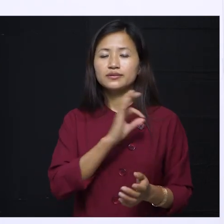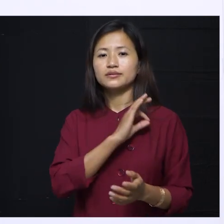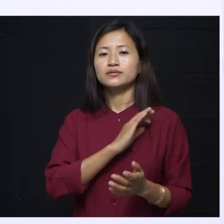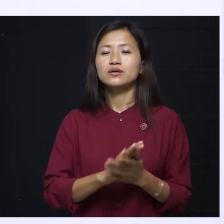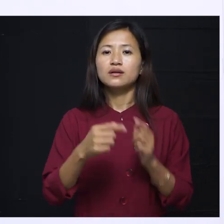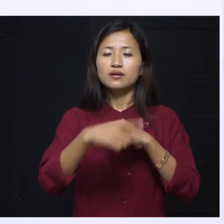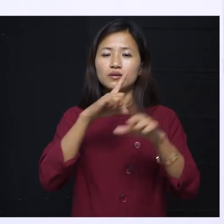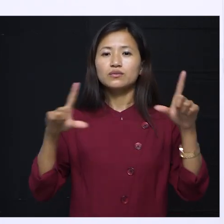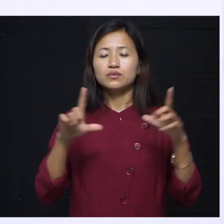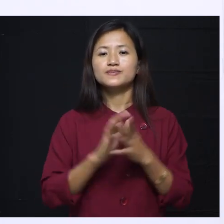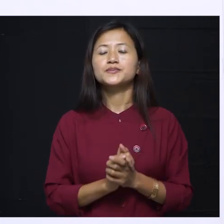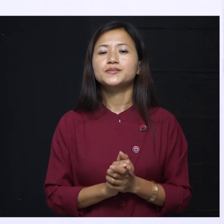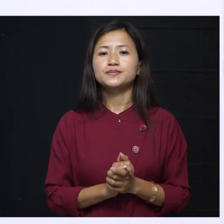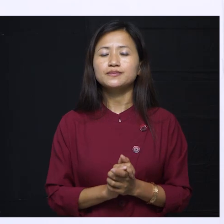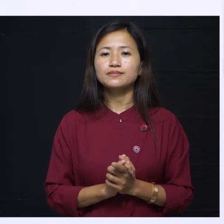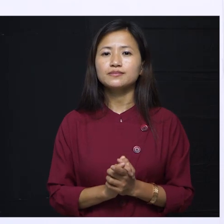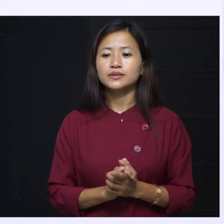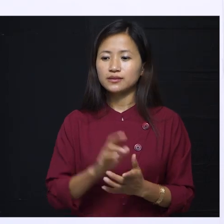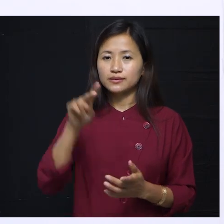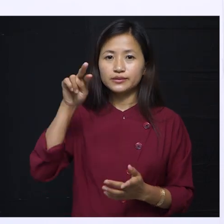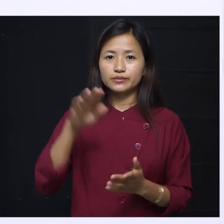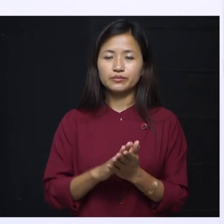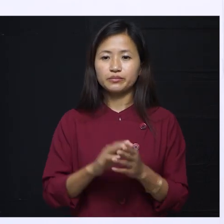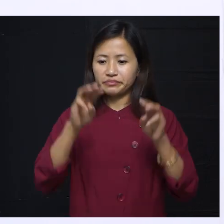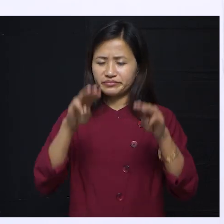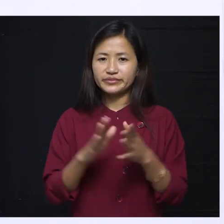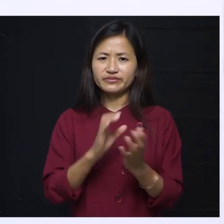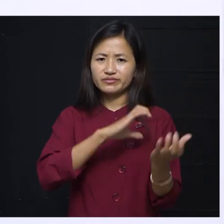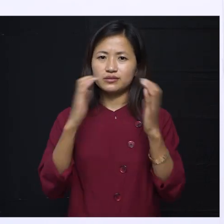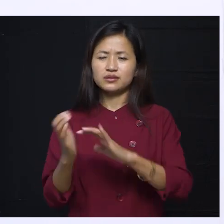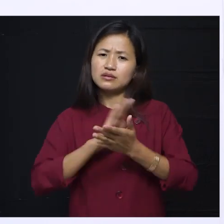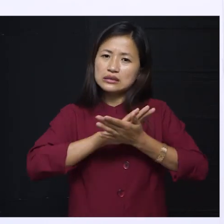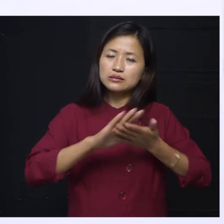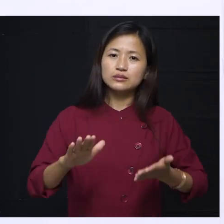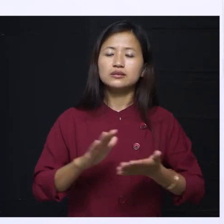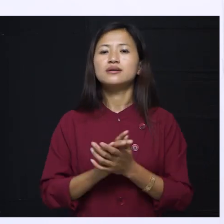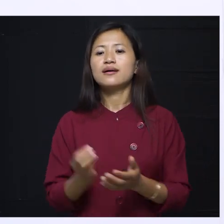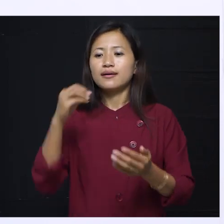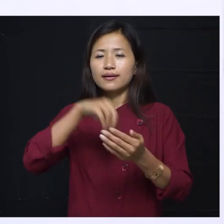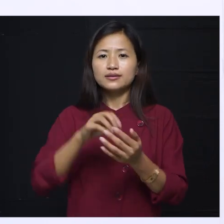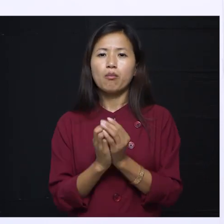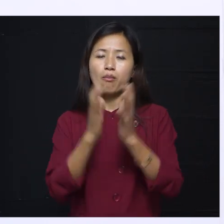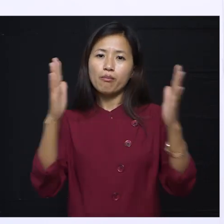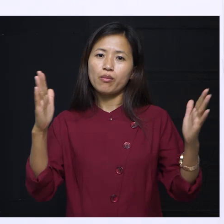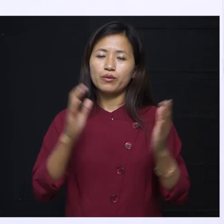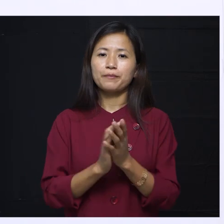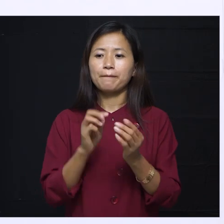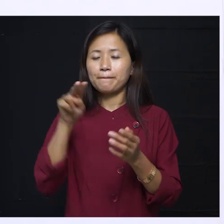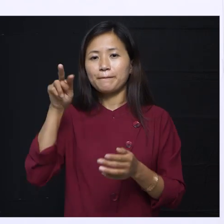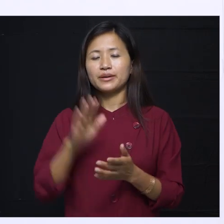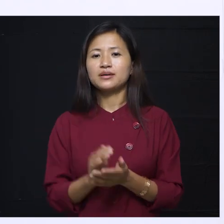the language. Sometimes the meaning might change completely. Sometimes it only adds more meaning. Sometimes